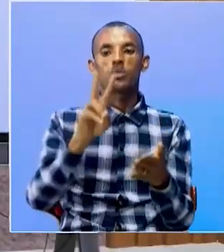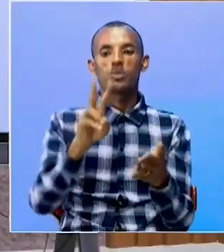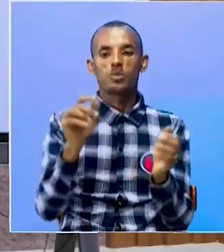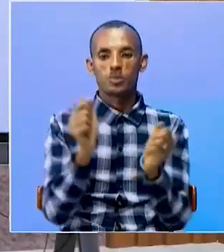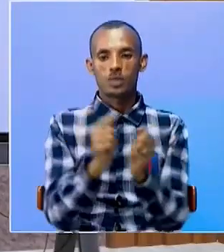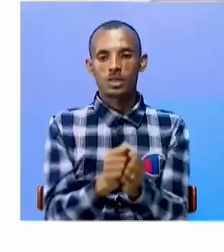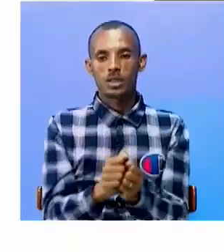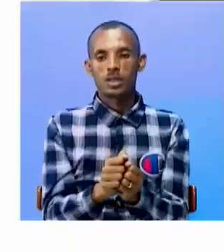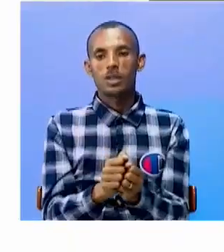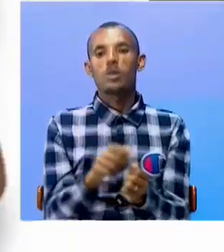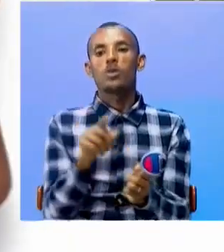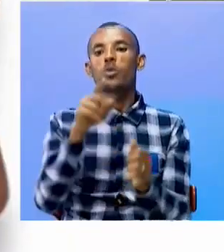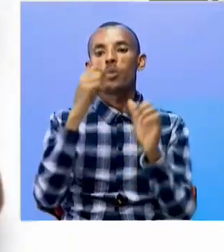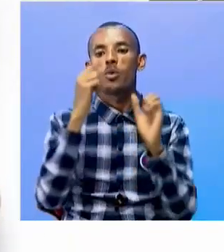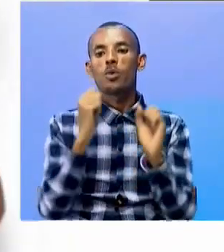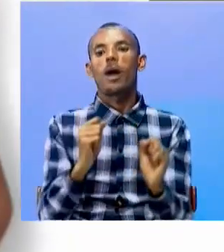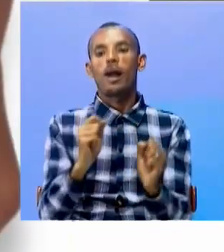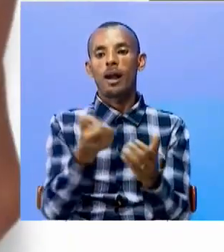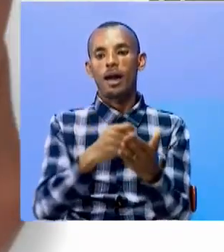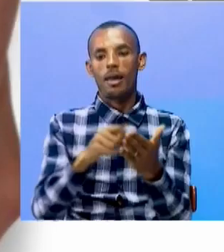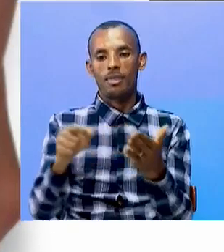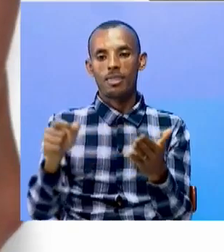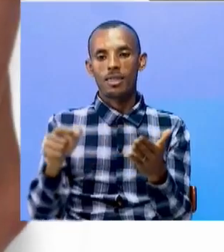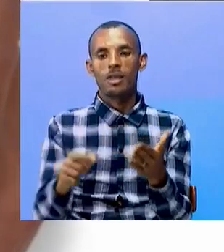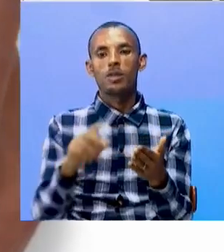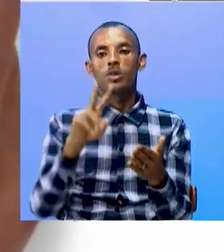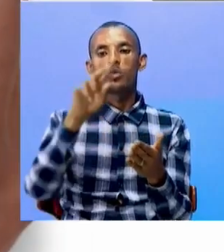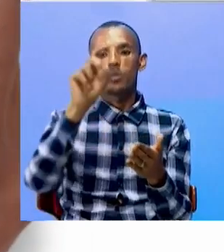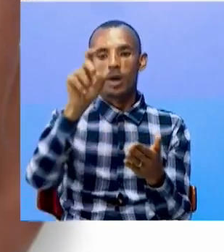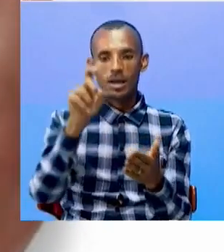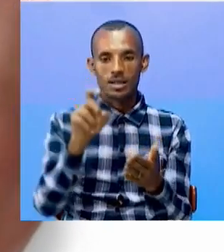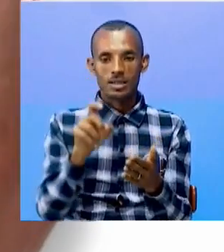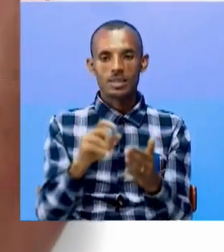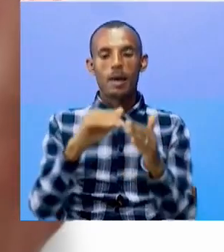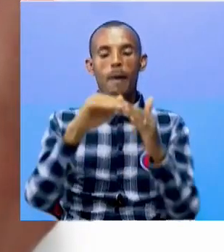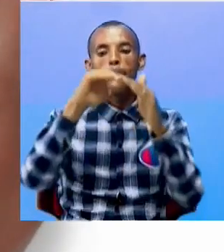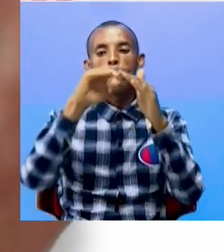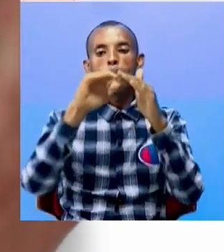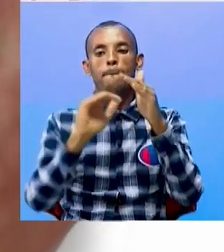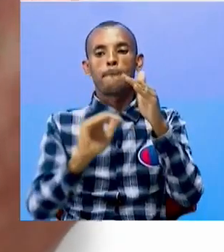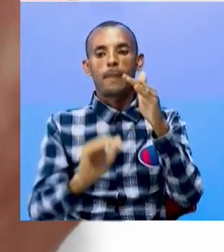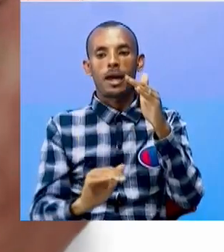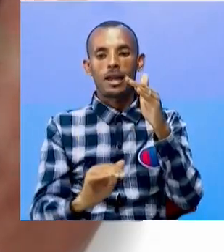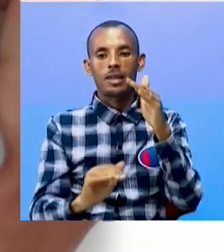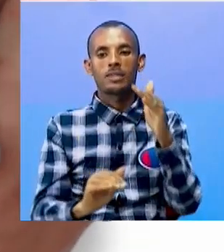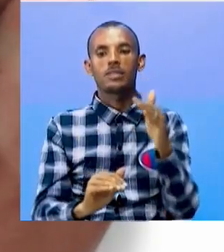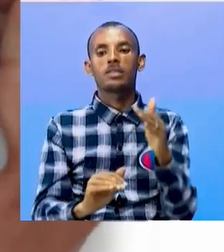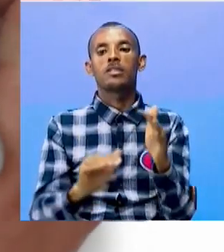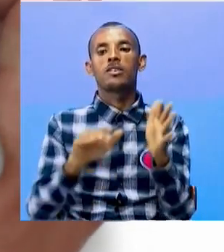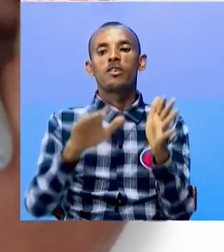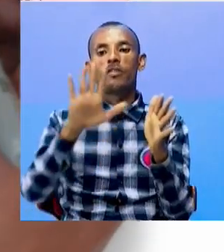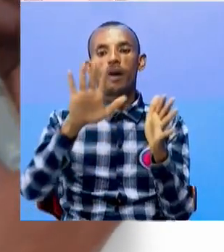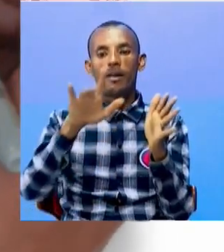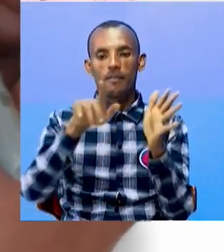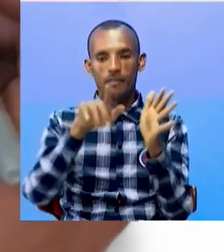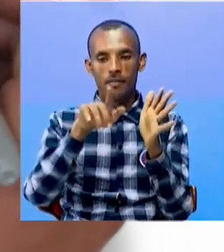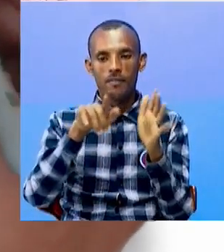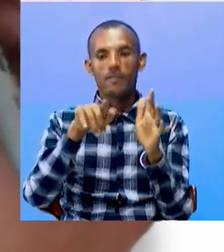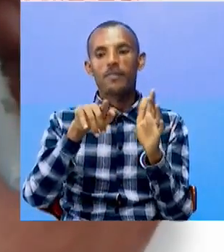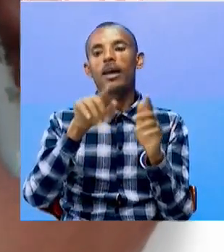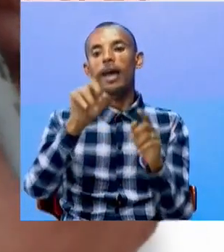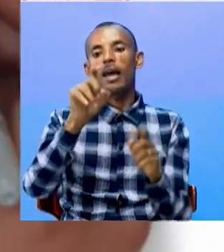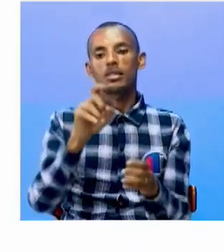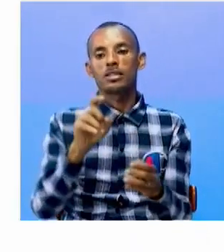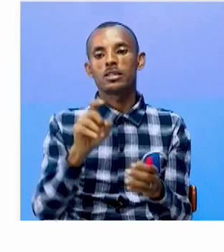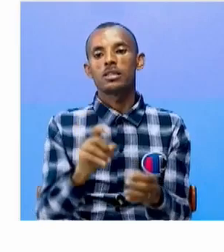can write this in this form. 2x minus 5x, you put together, and plus 3y is